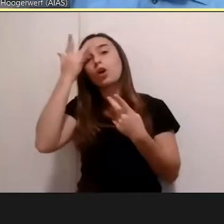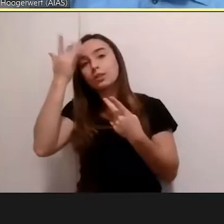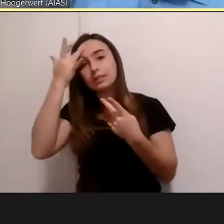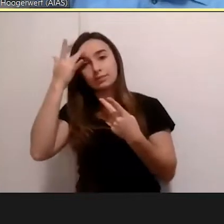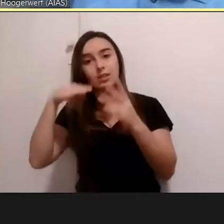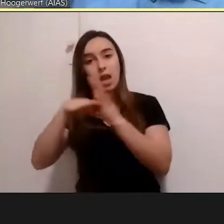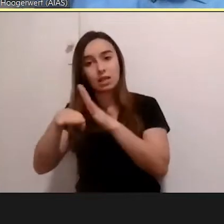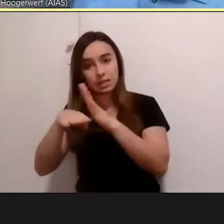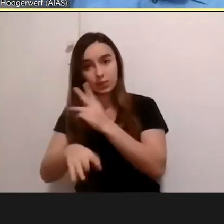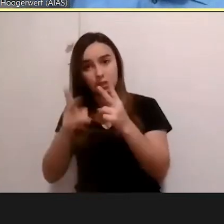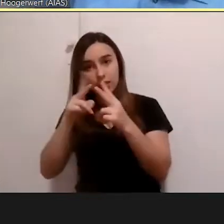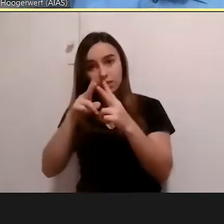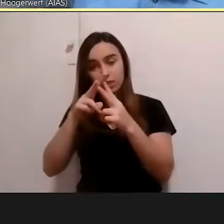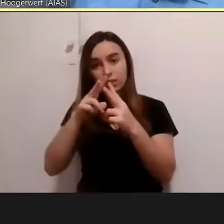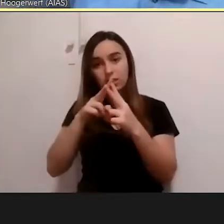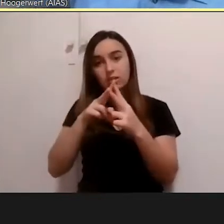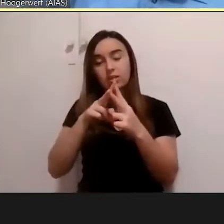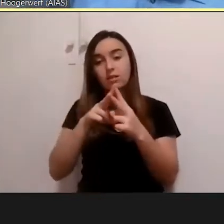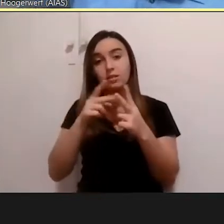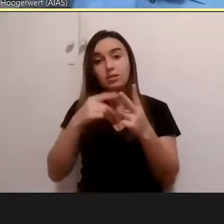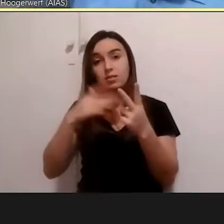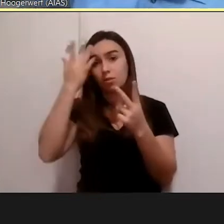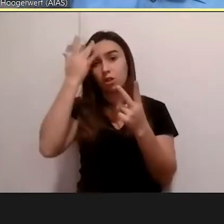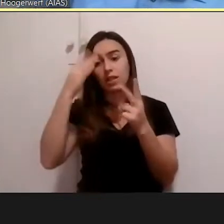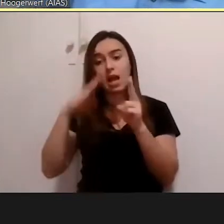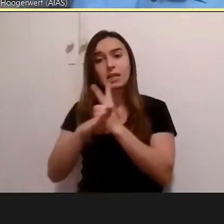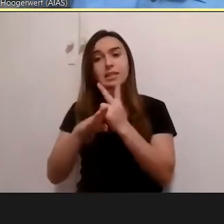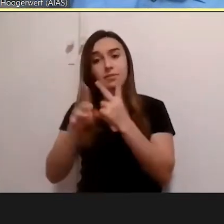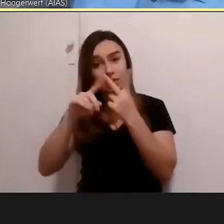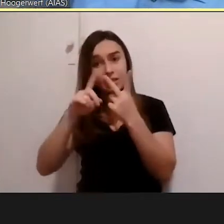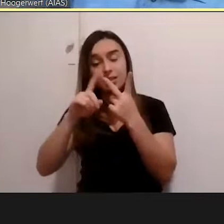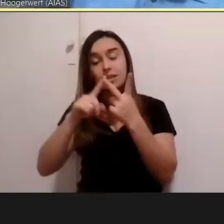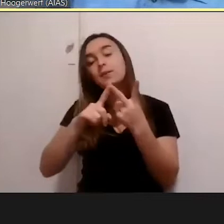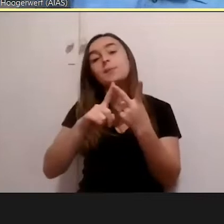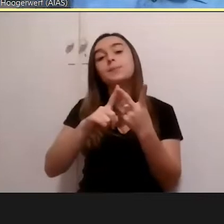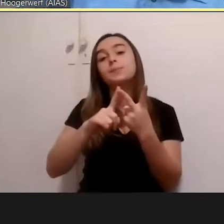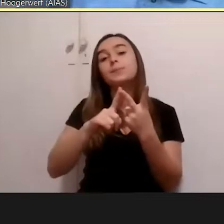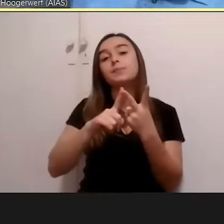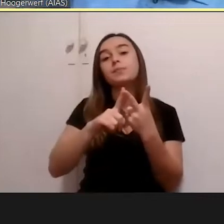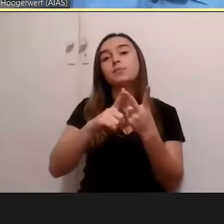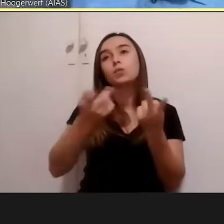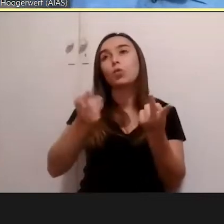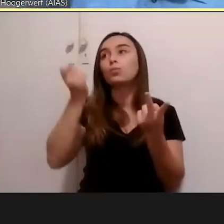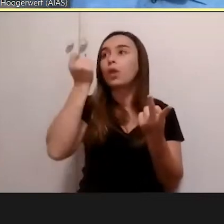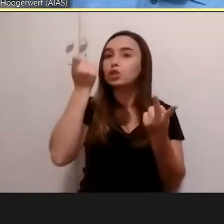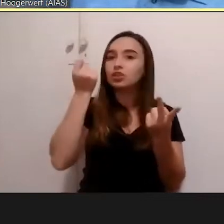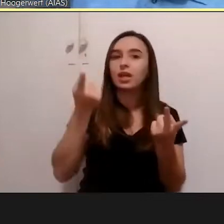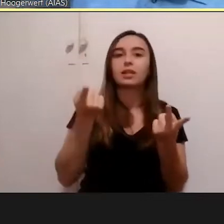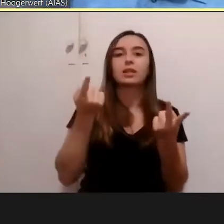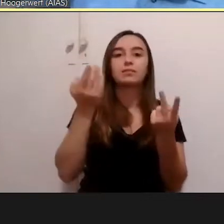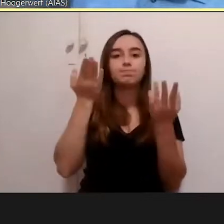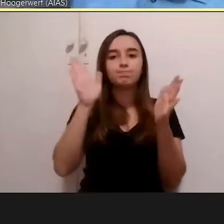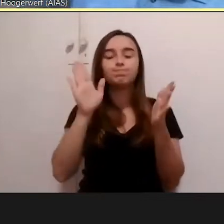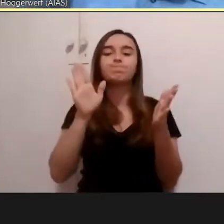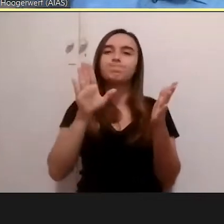And under cognitive accessibility, we include the understanding, the awareness,